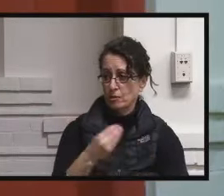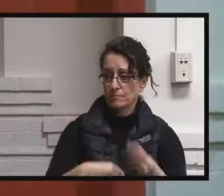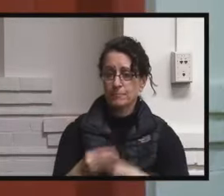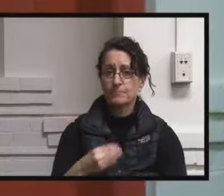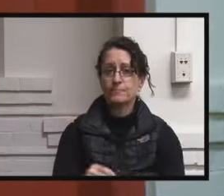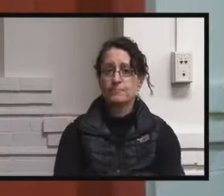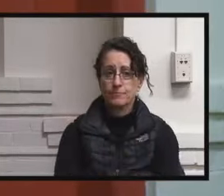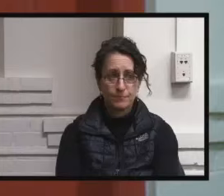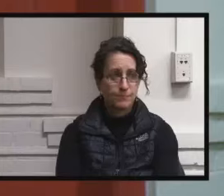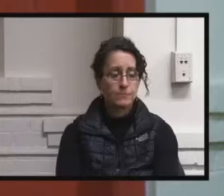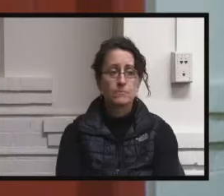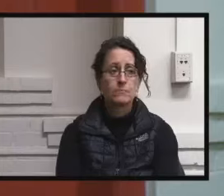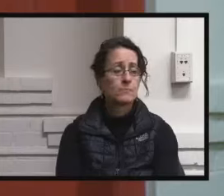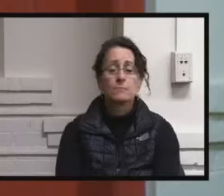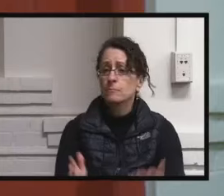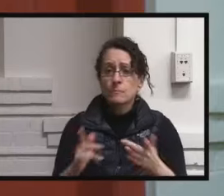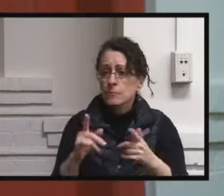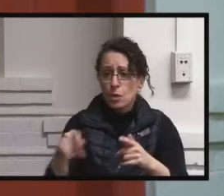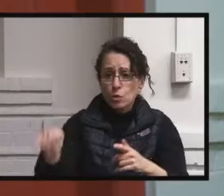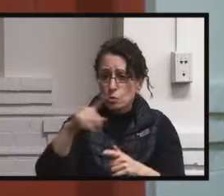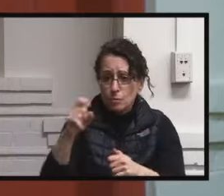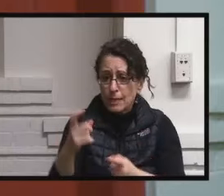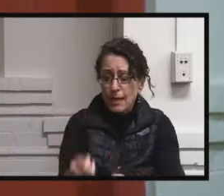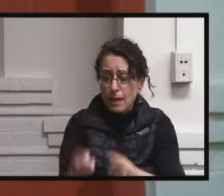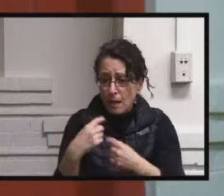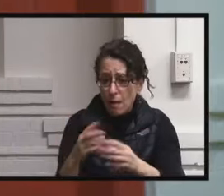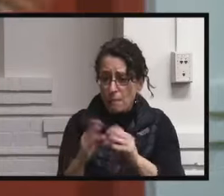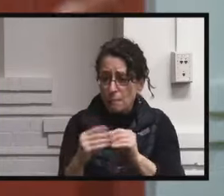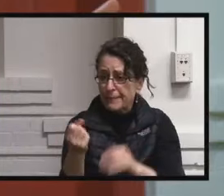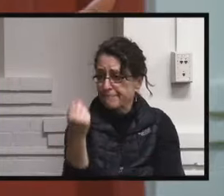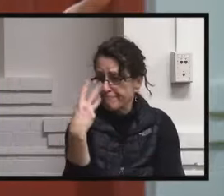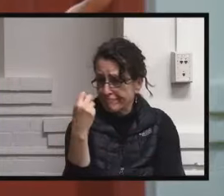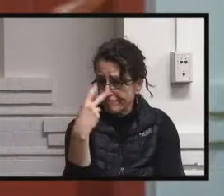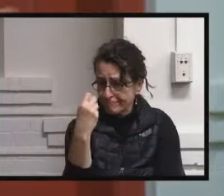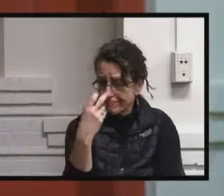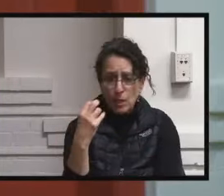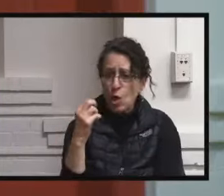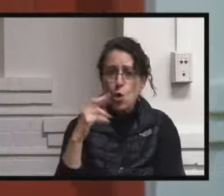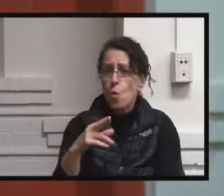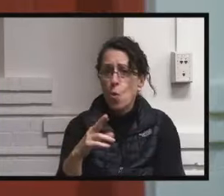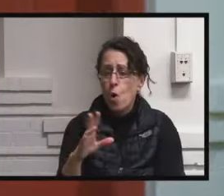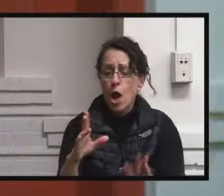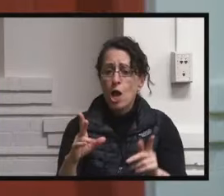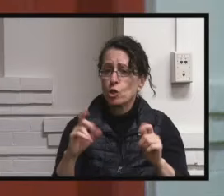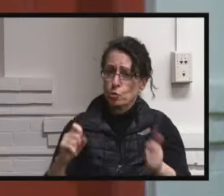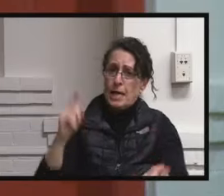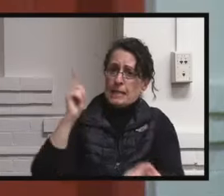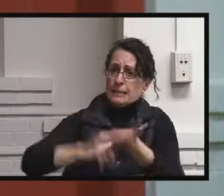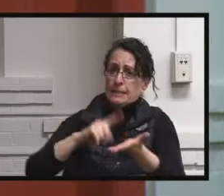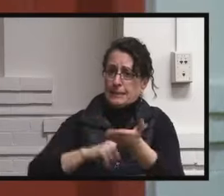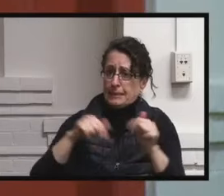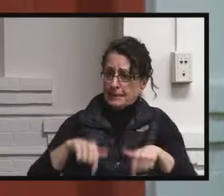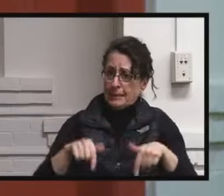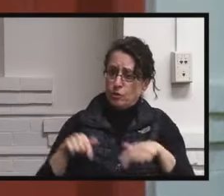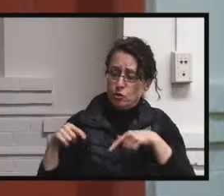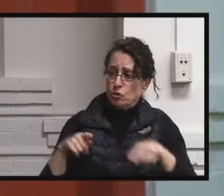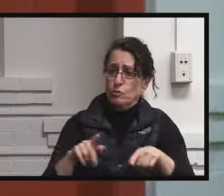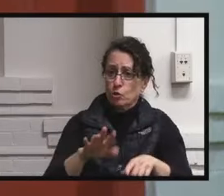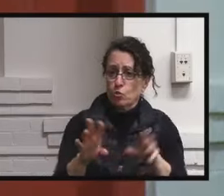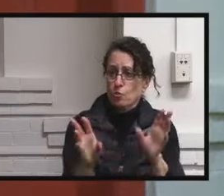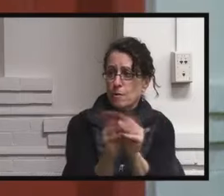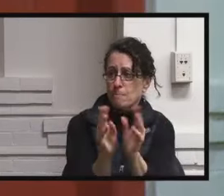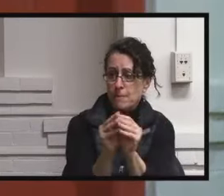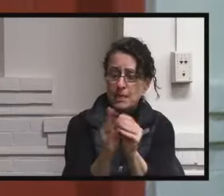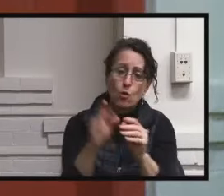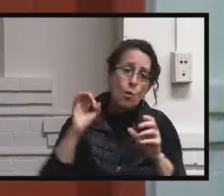given either directly at our meeting, or they can be given here at a select board meeting, or they could be sent to us